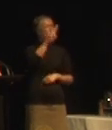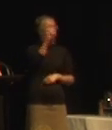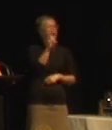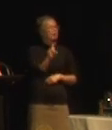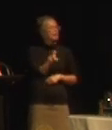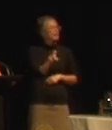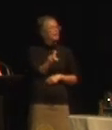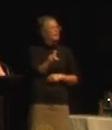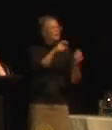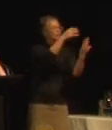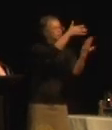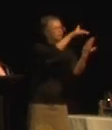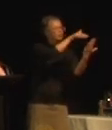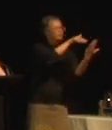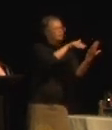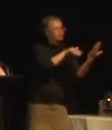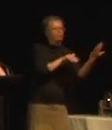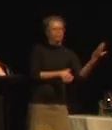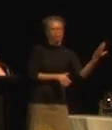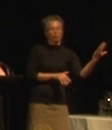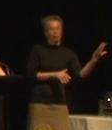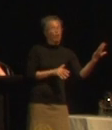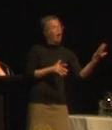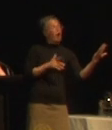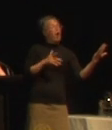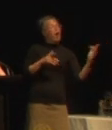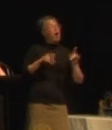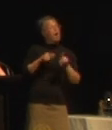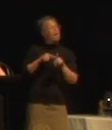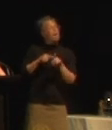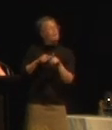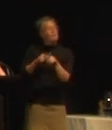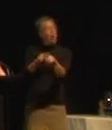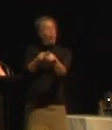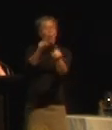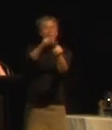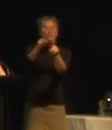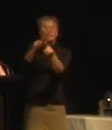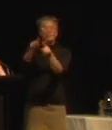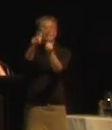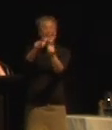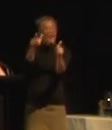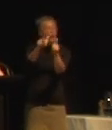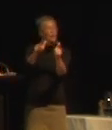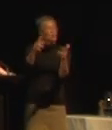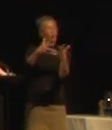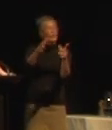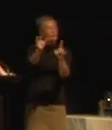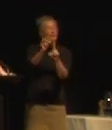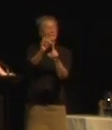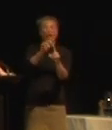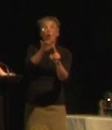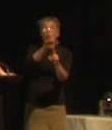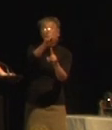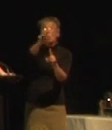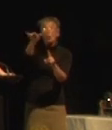query about who are the most famous Kiwis according to their coverage in different language Wikipedias. Turns out there's one Kiwi